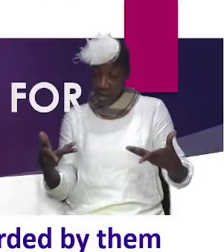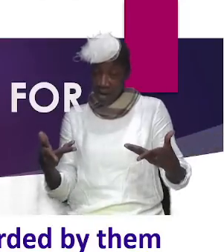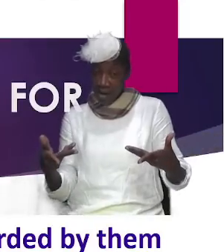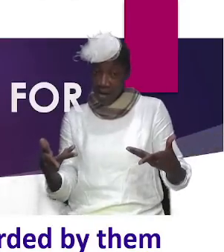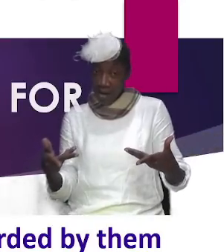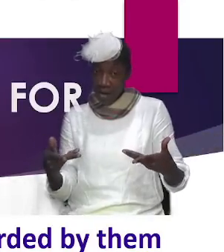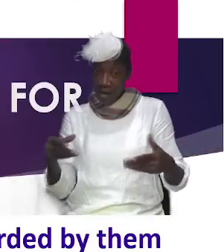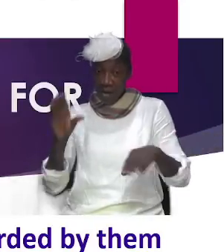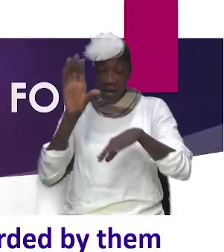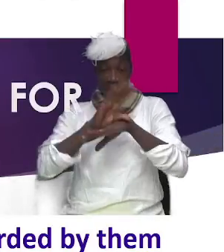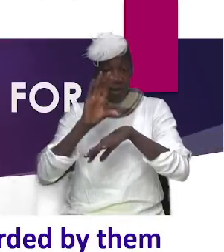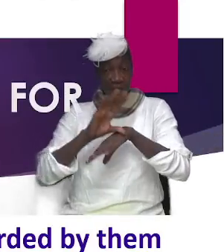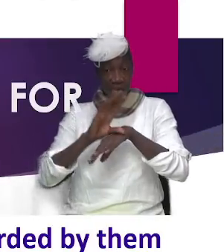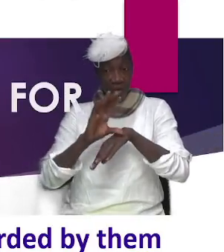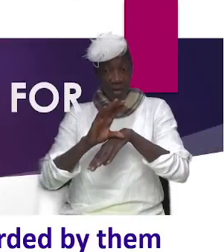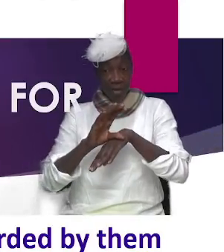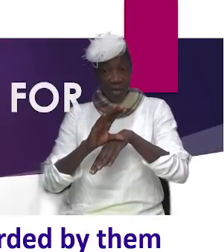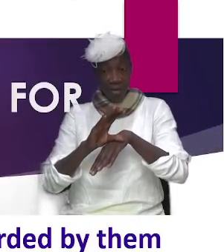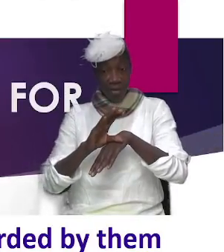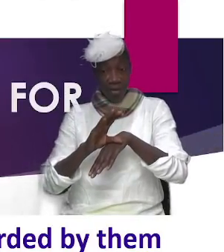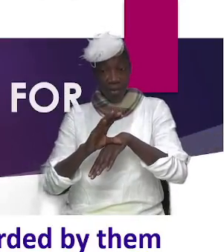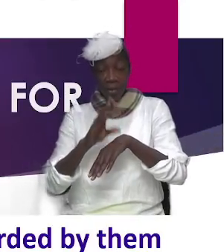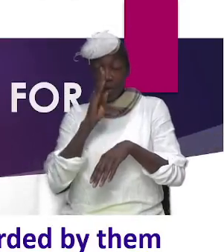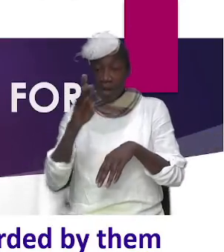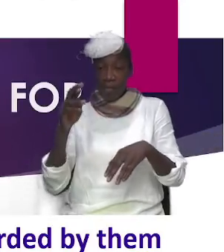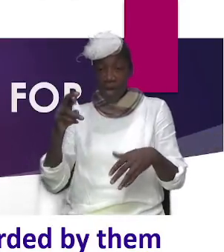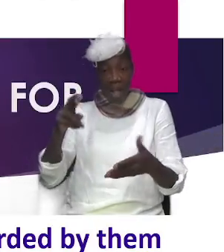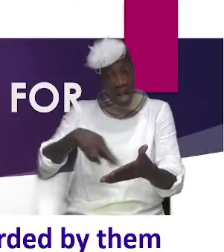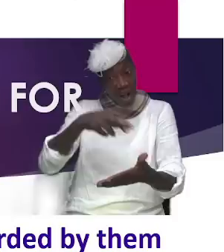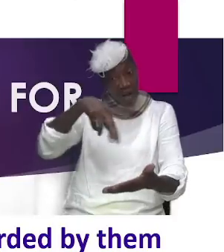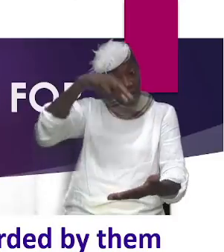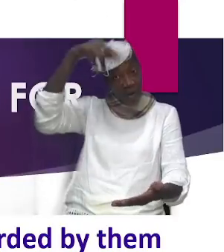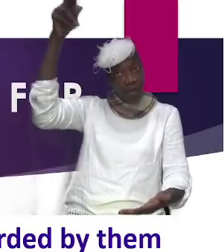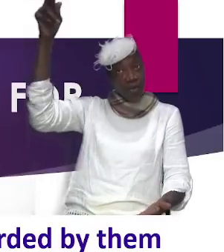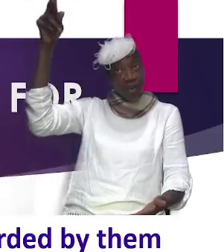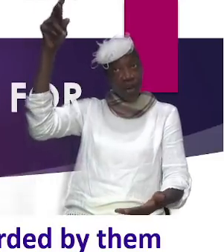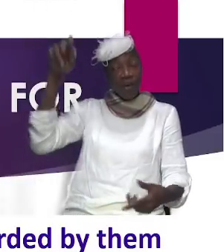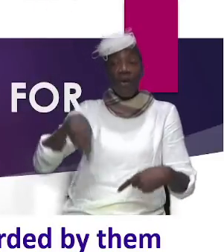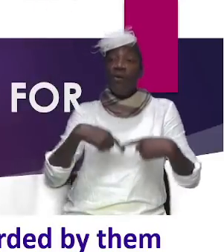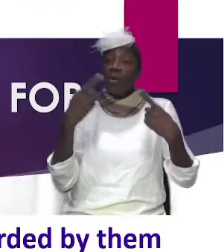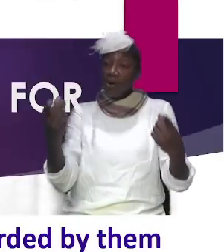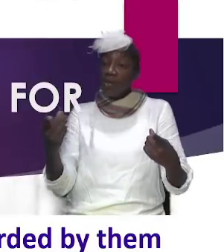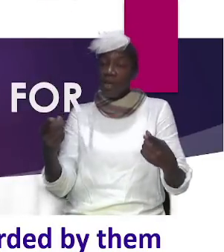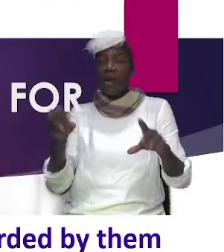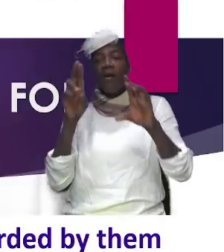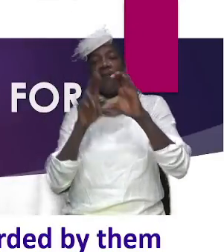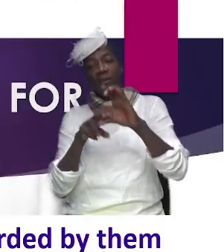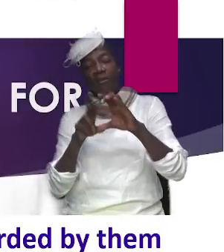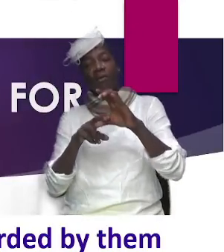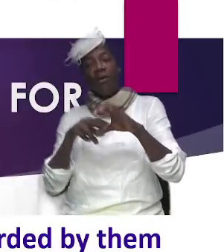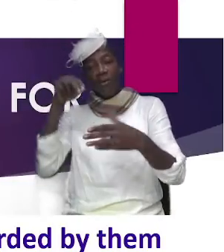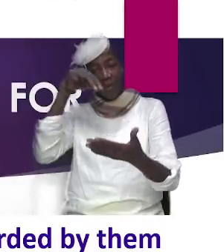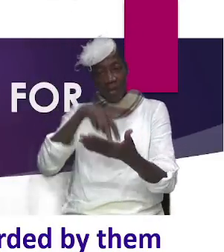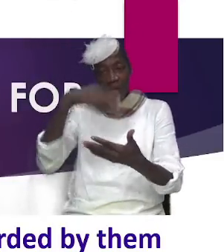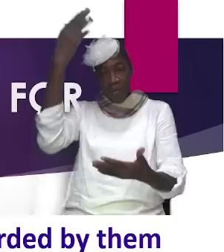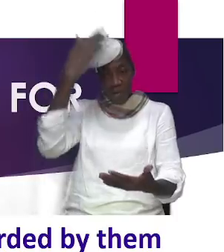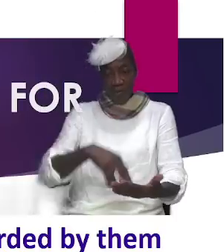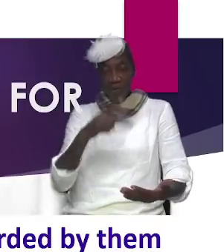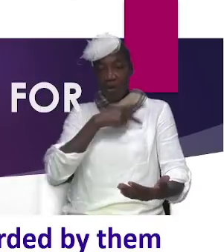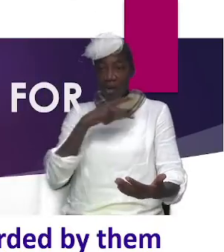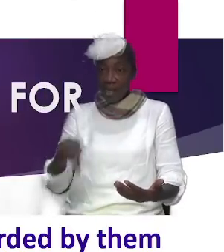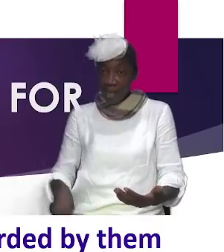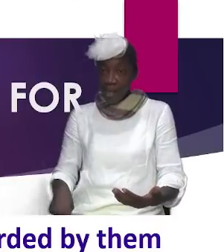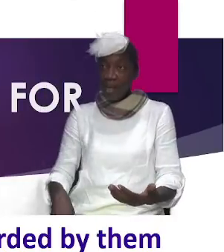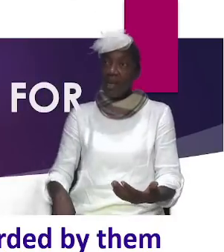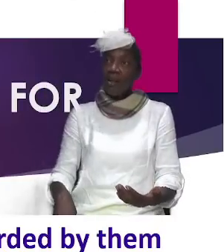once we are in the church, we're going to be raptured. When we get there and we sit down, we are going to stand before the King of